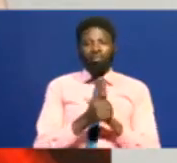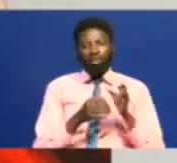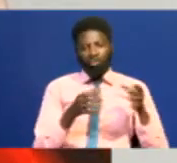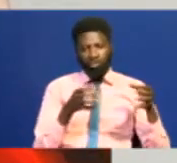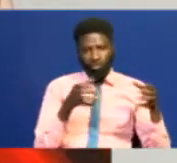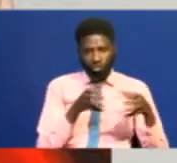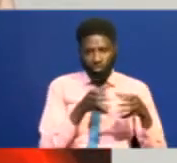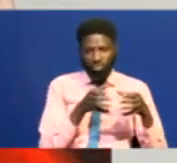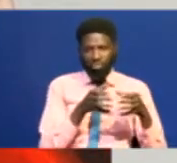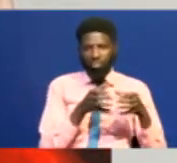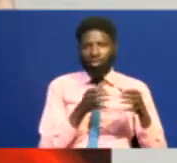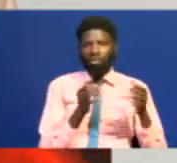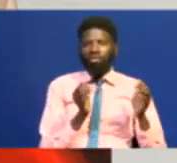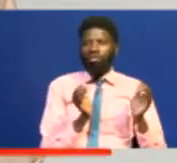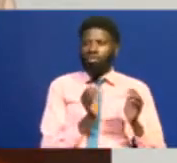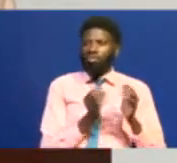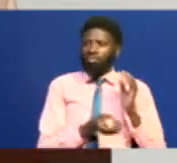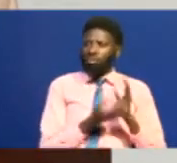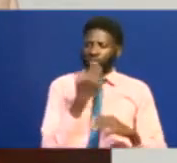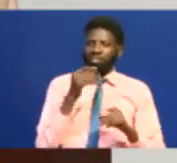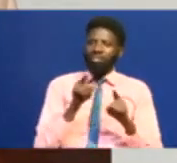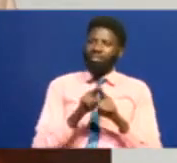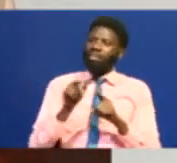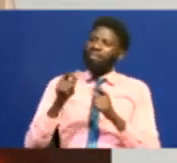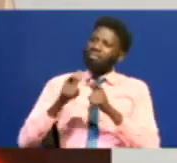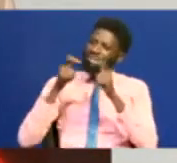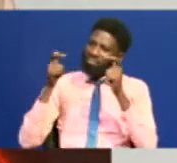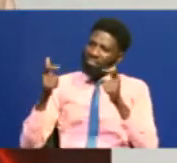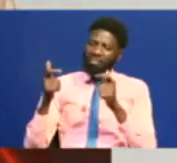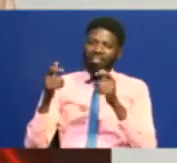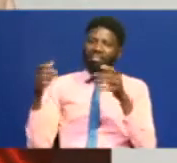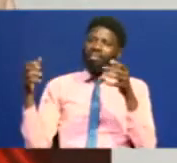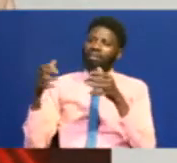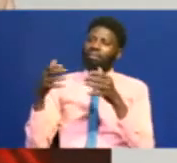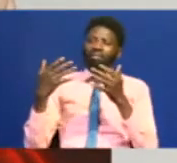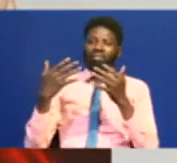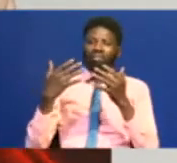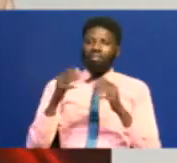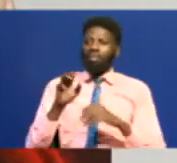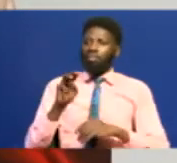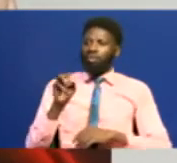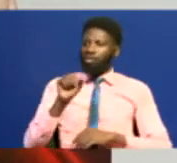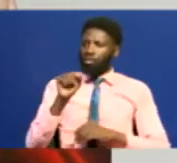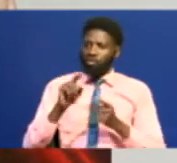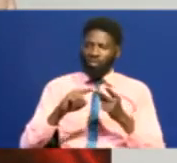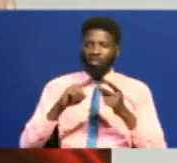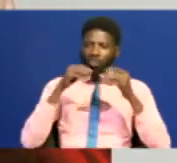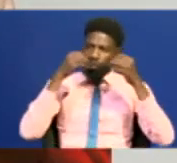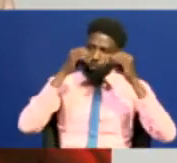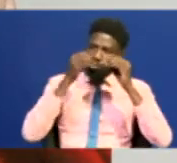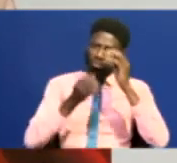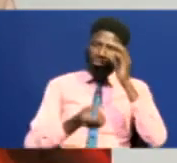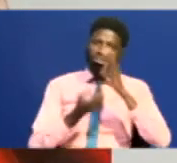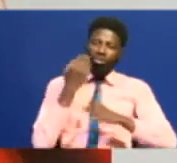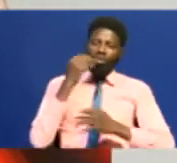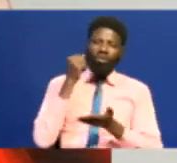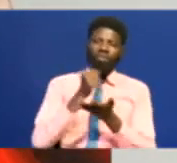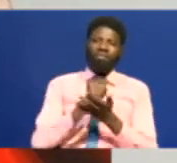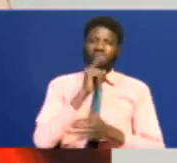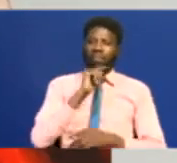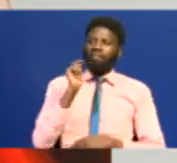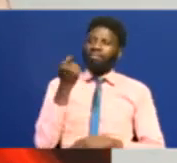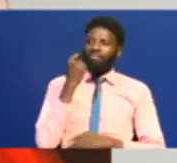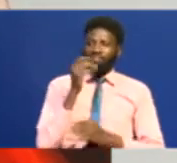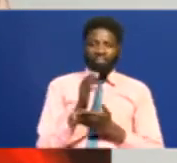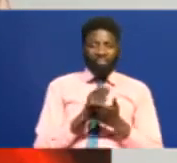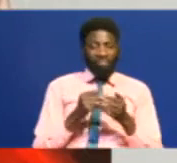tech giants, you know, like Microsoft, Google, who already established, you know, their head offices here for Africa here in Kenya. So some of these